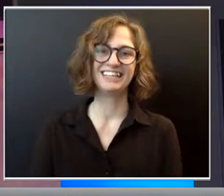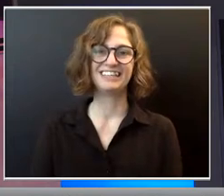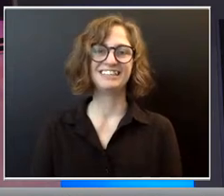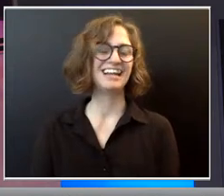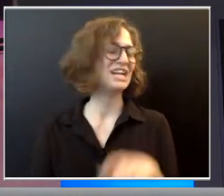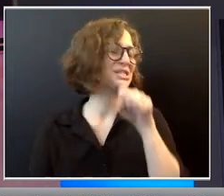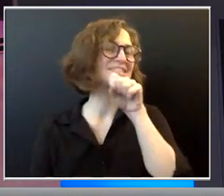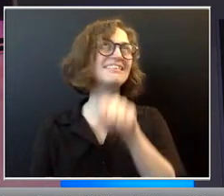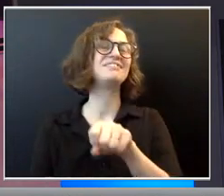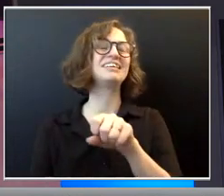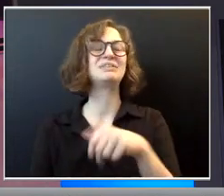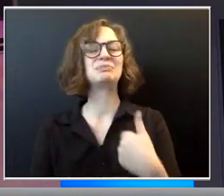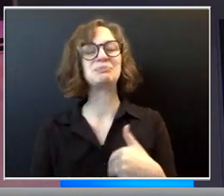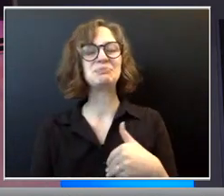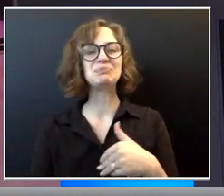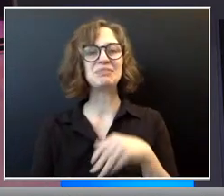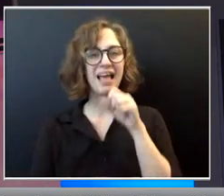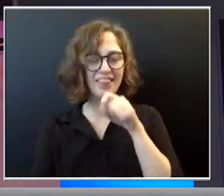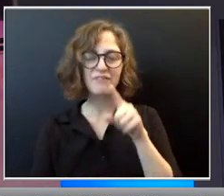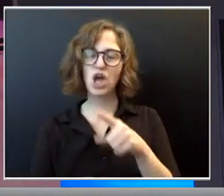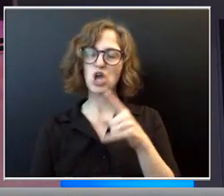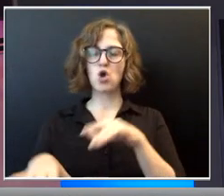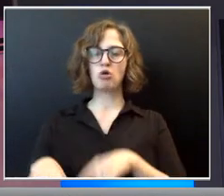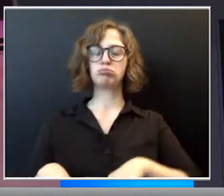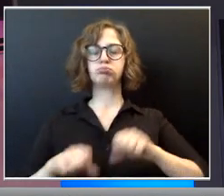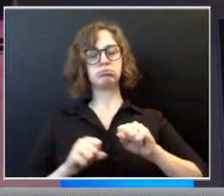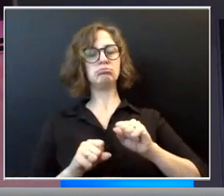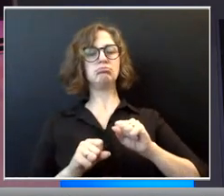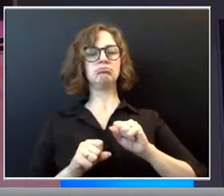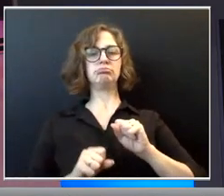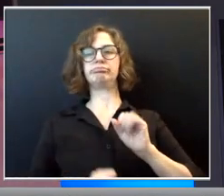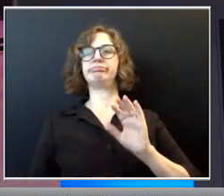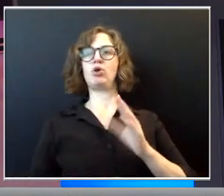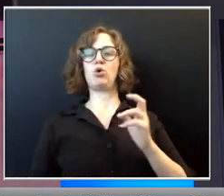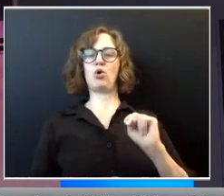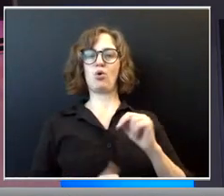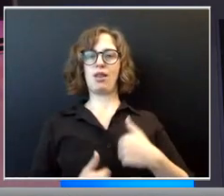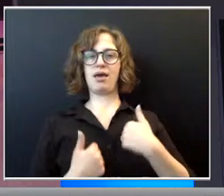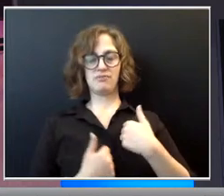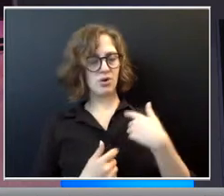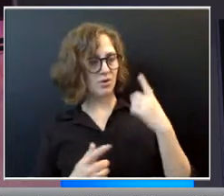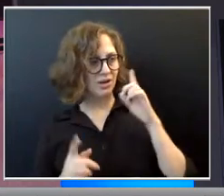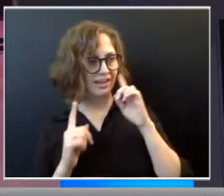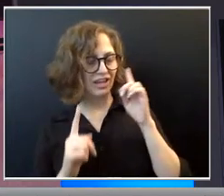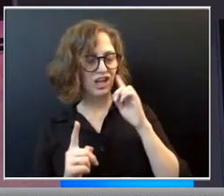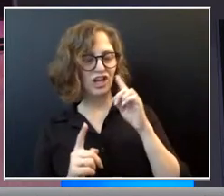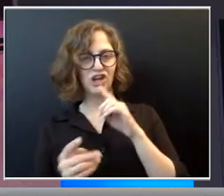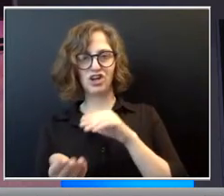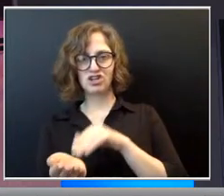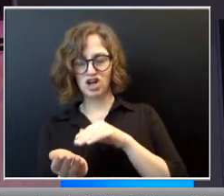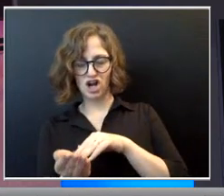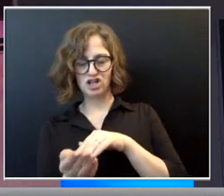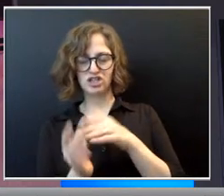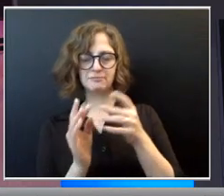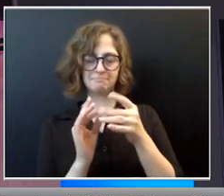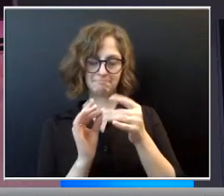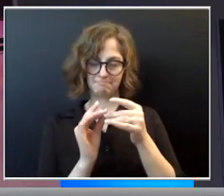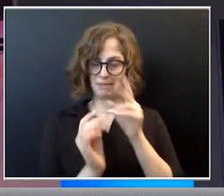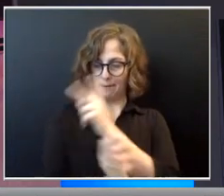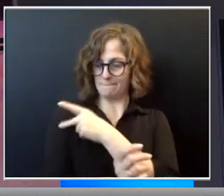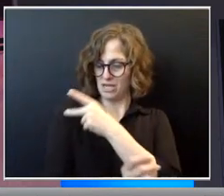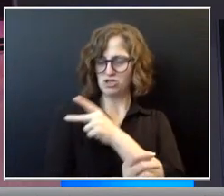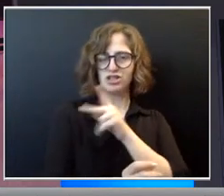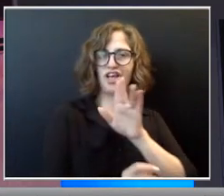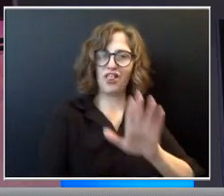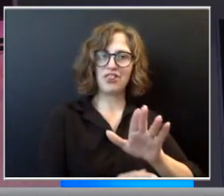love that you took matters into your own hands. And when we hear our doctors talk about their patients being their partners, you've used that phrase. Dr.